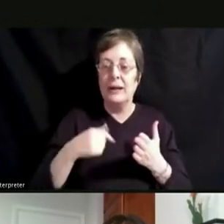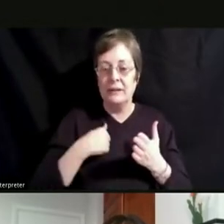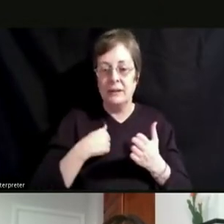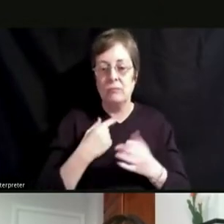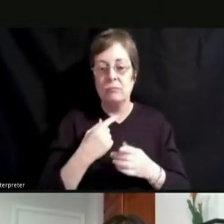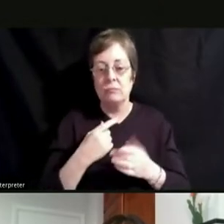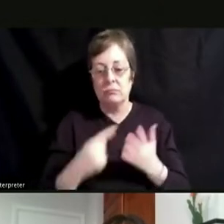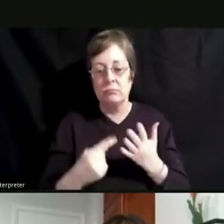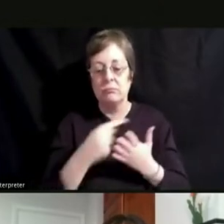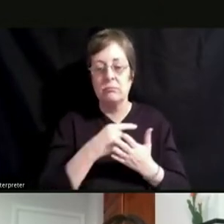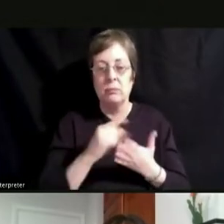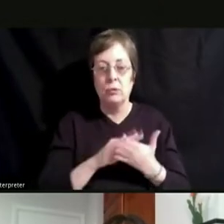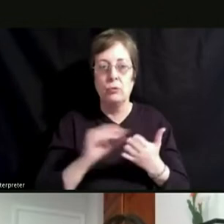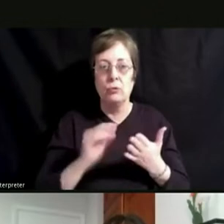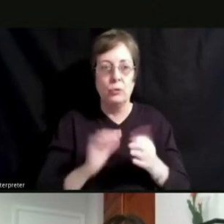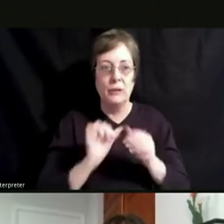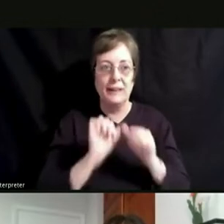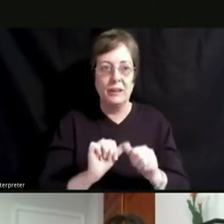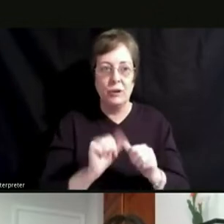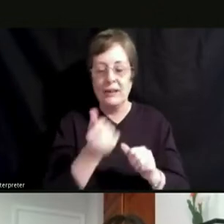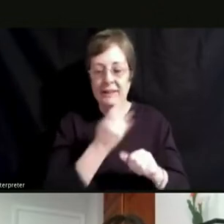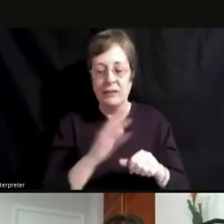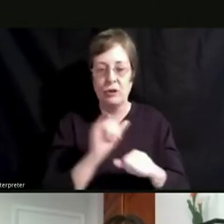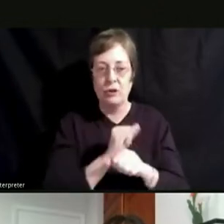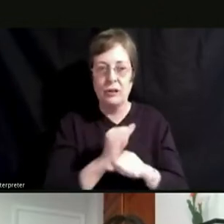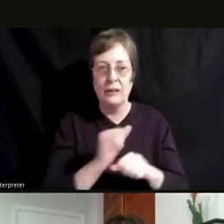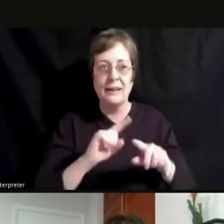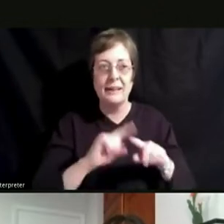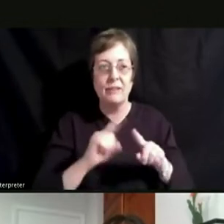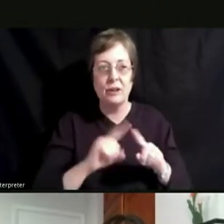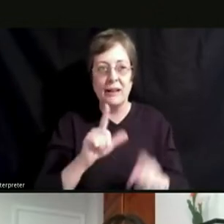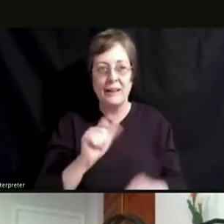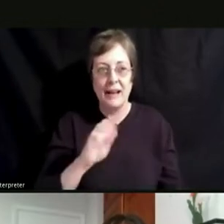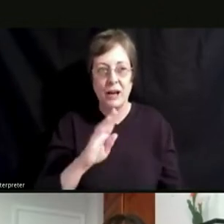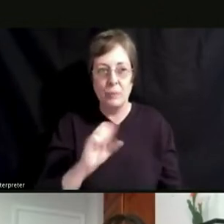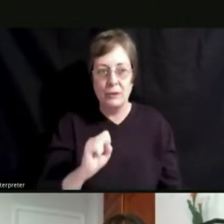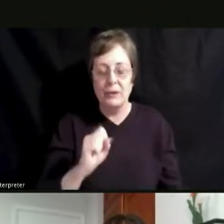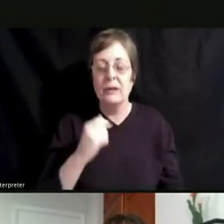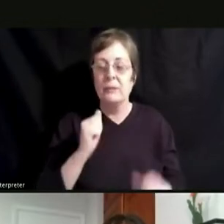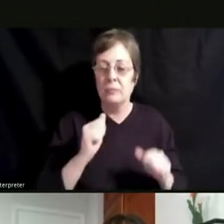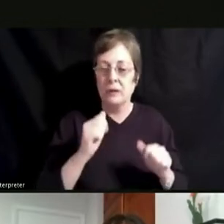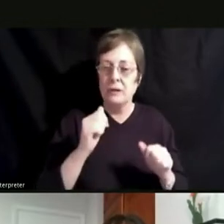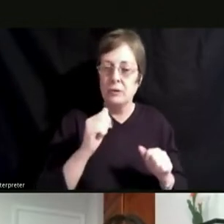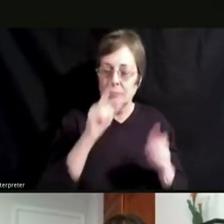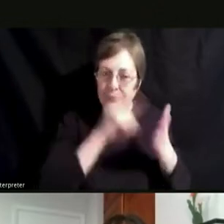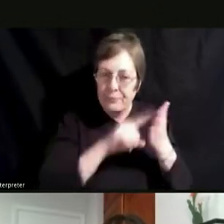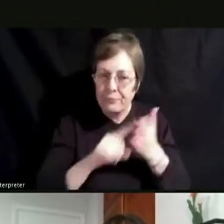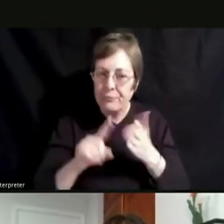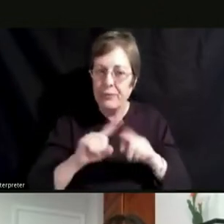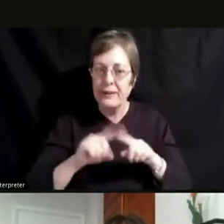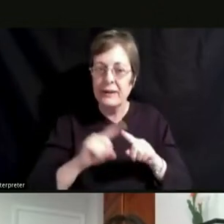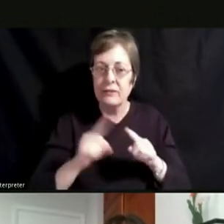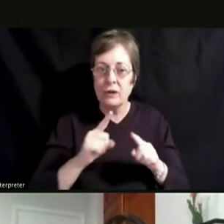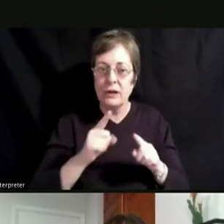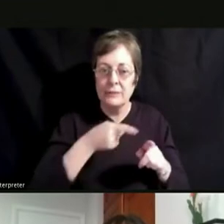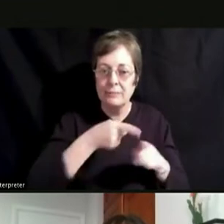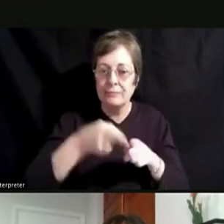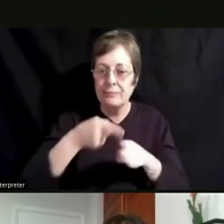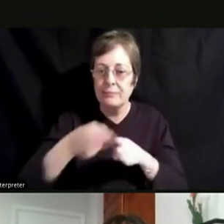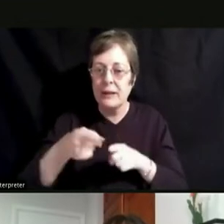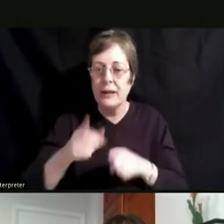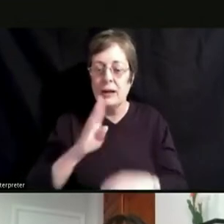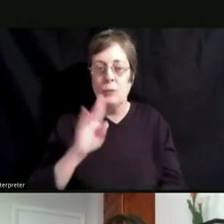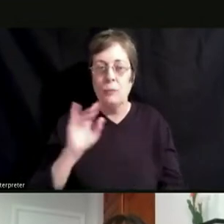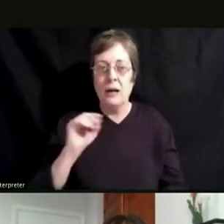I continued and I did several internships in different labs, got to explore different facets of bioengineering research. And that really